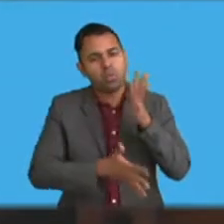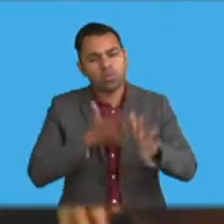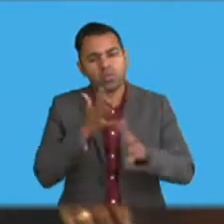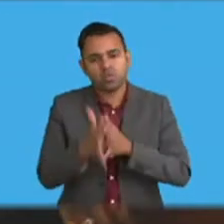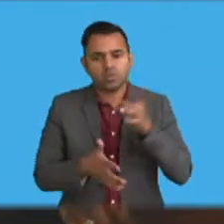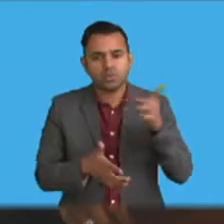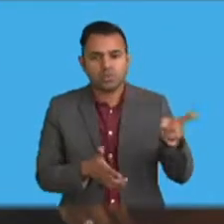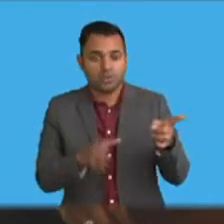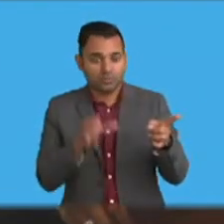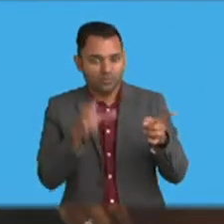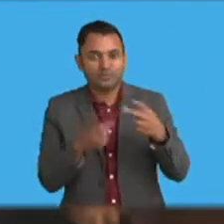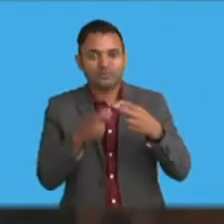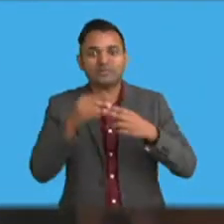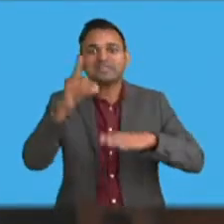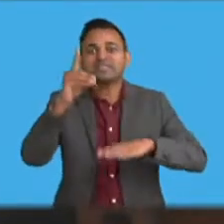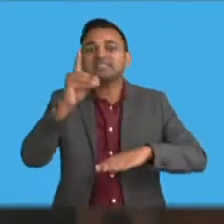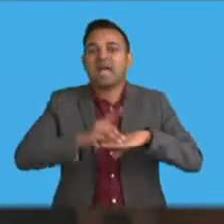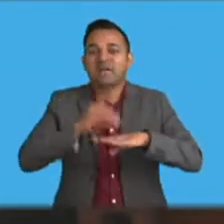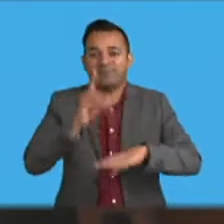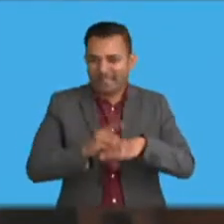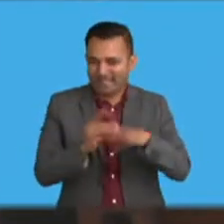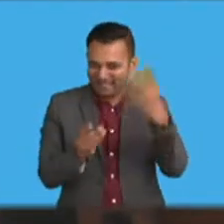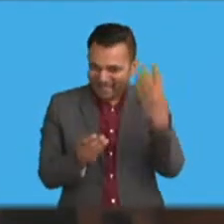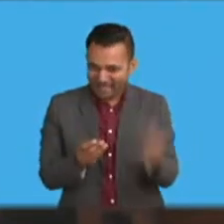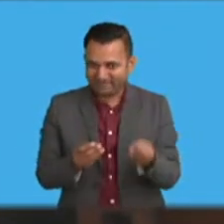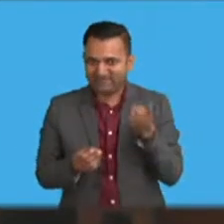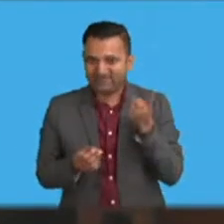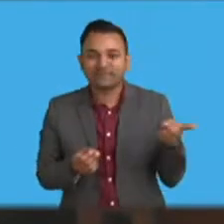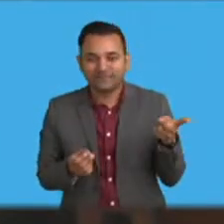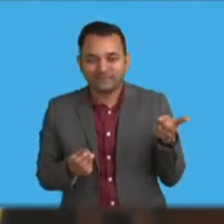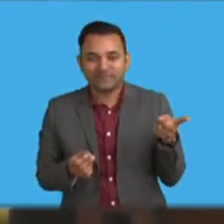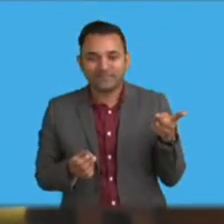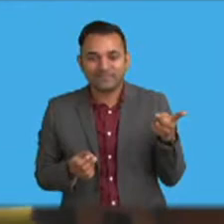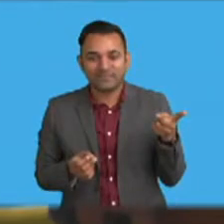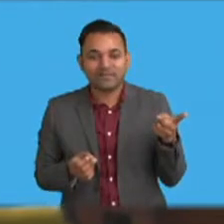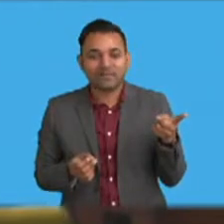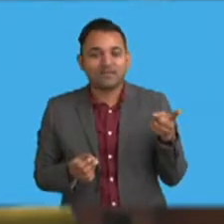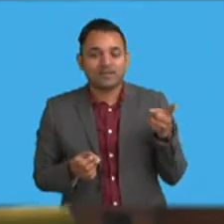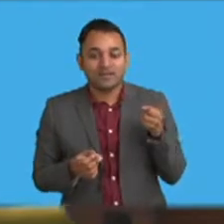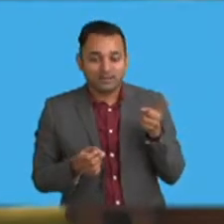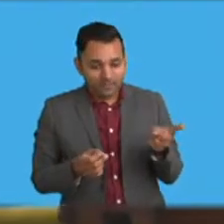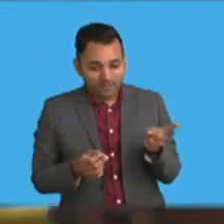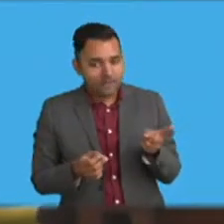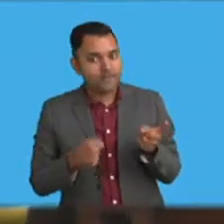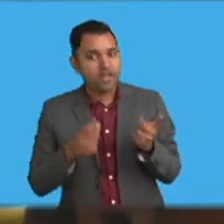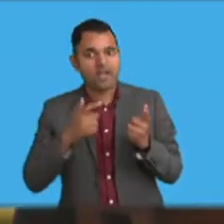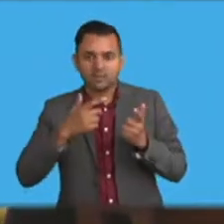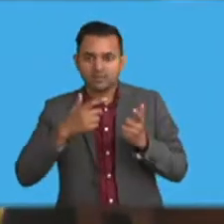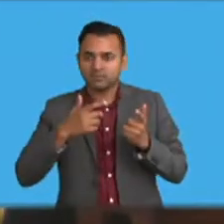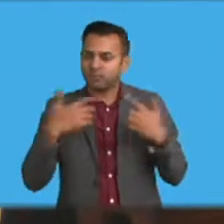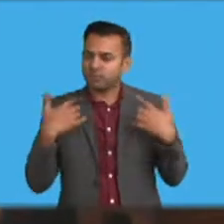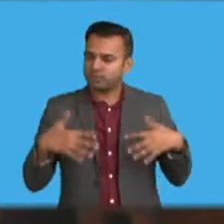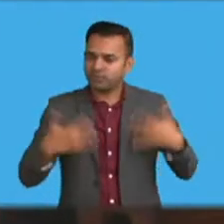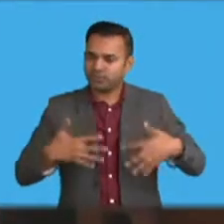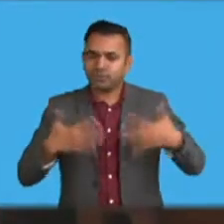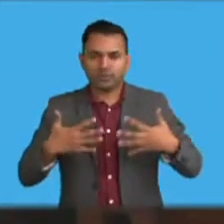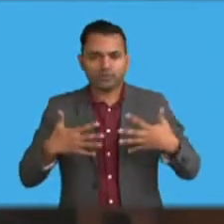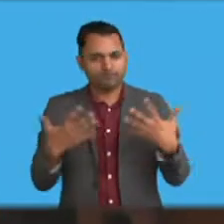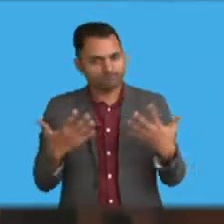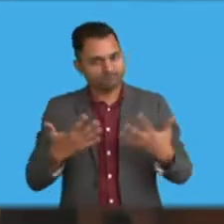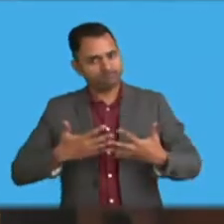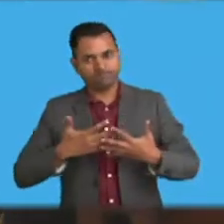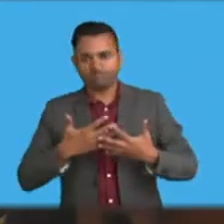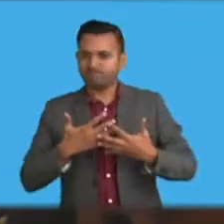disability. But, Madam Speaker, being the great Fijian he is, that does not deter him